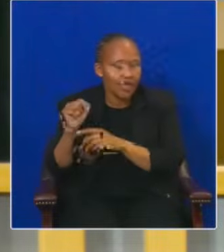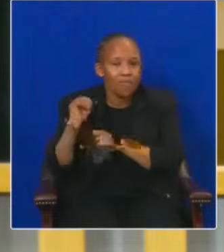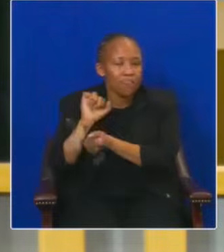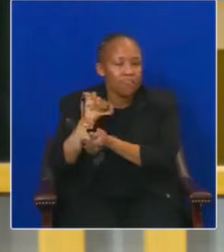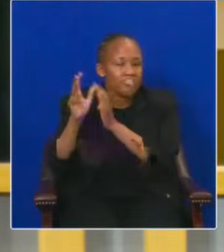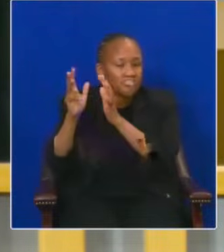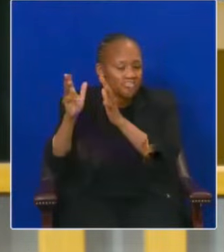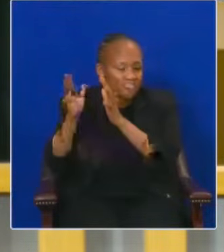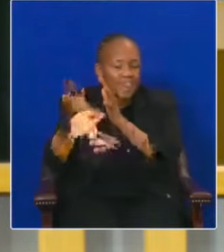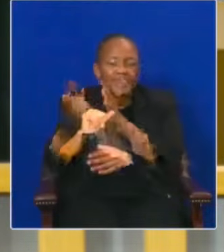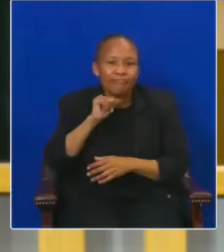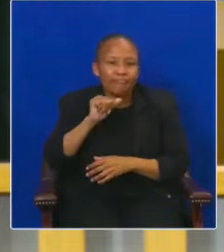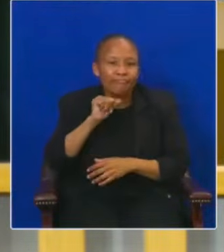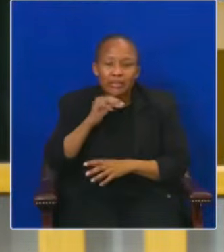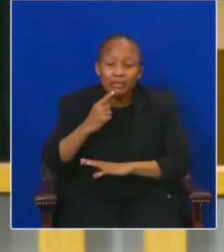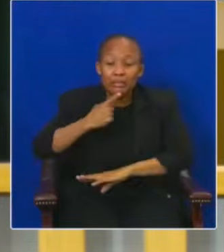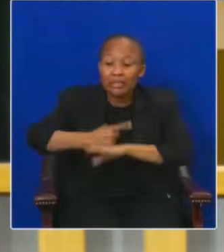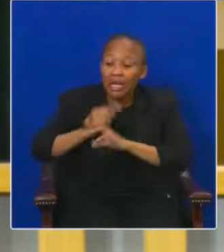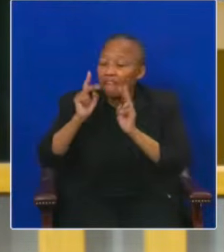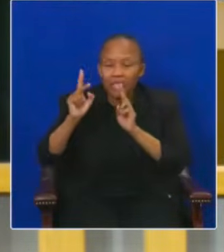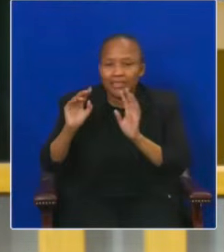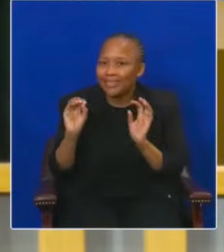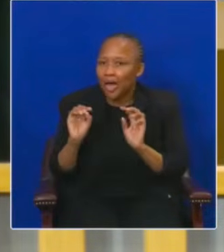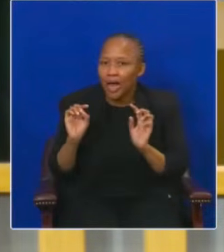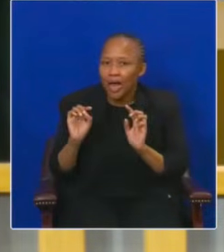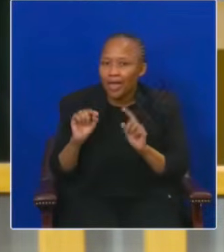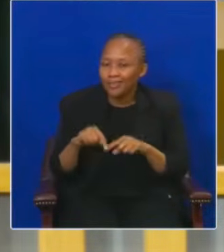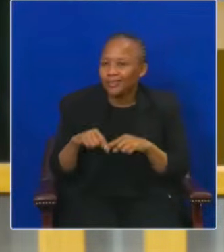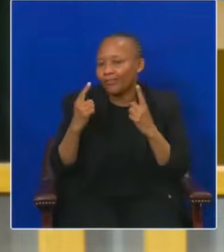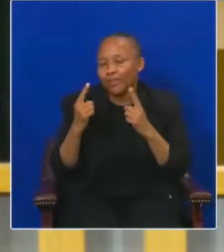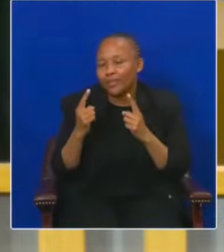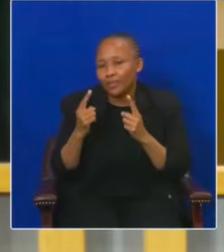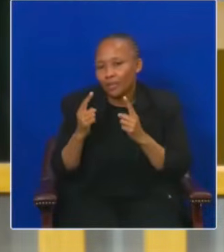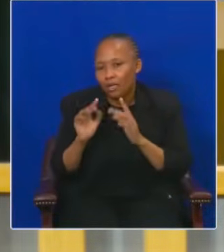Is that a fair comment? If